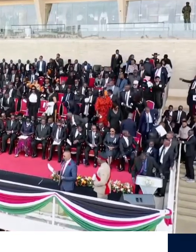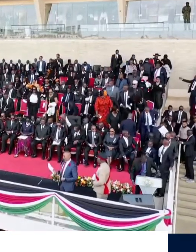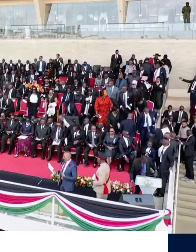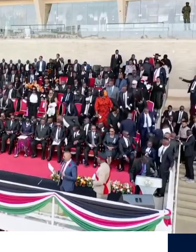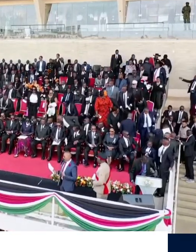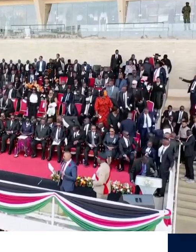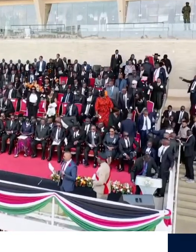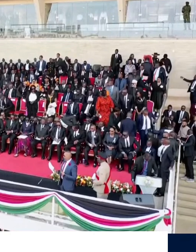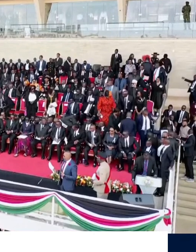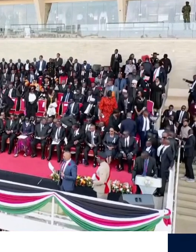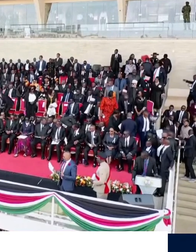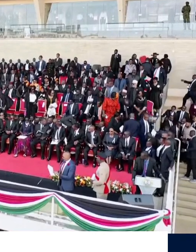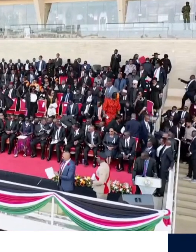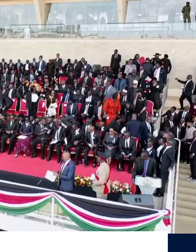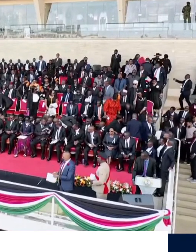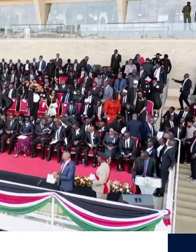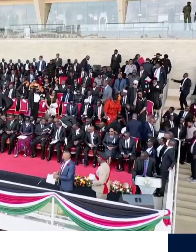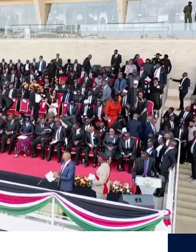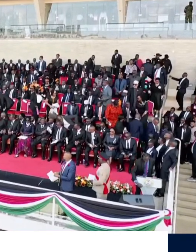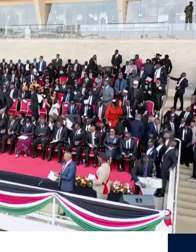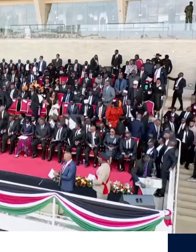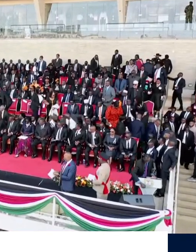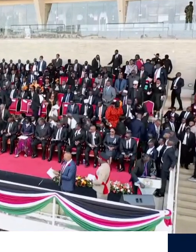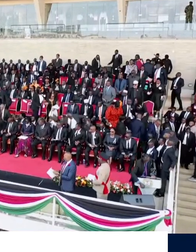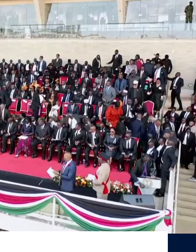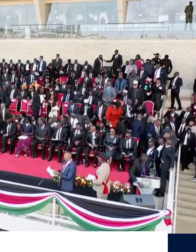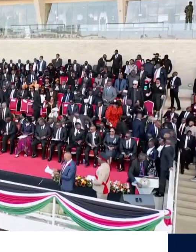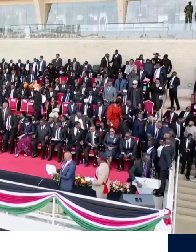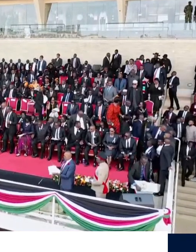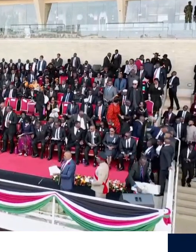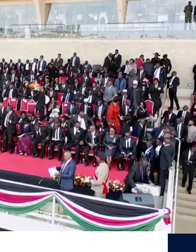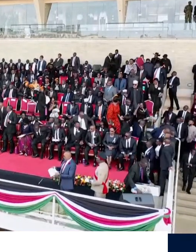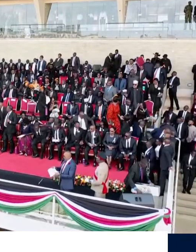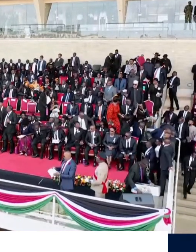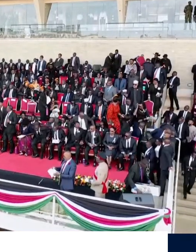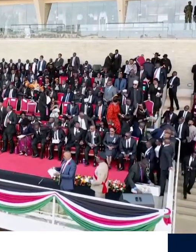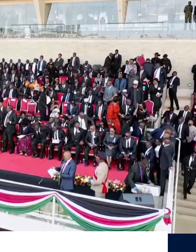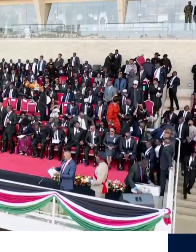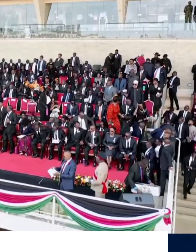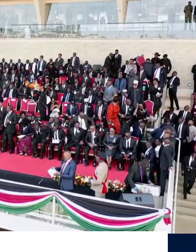followed by His Excellency